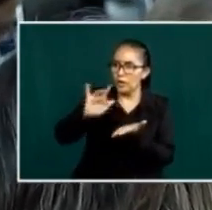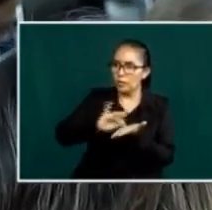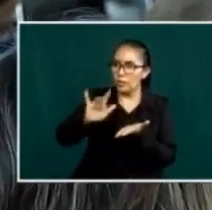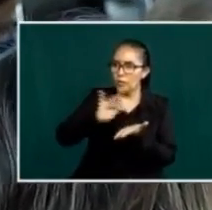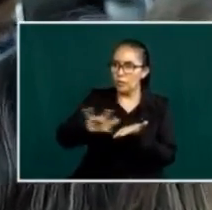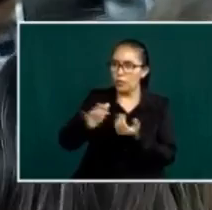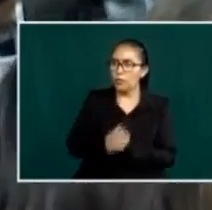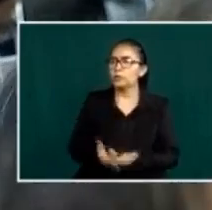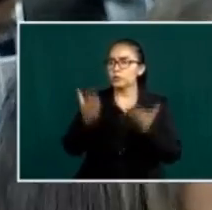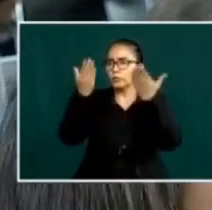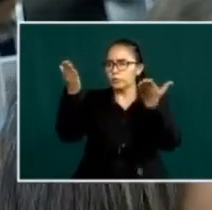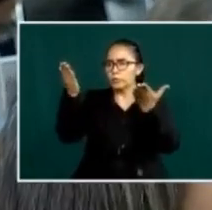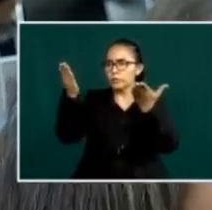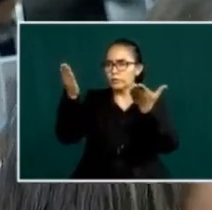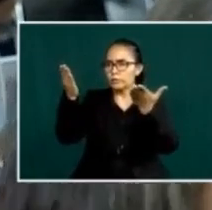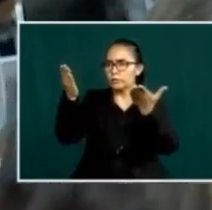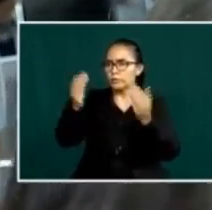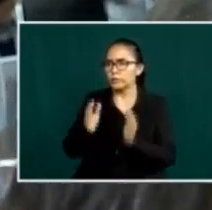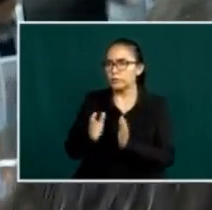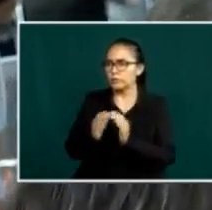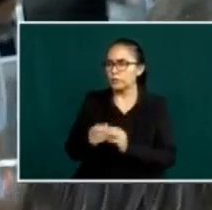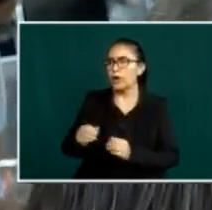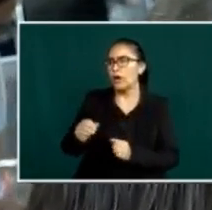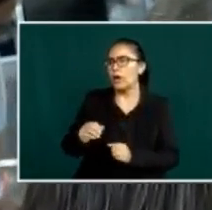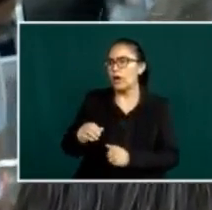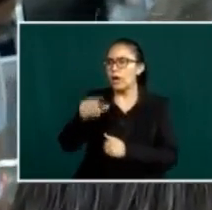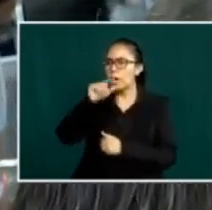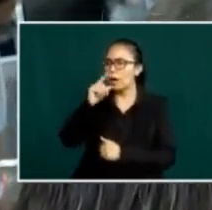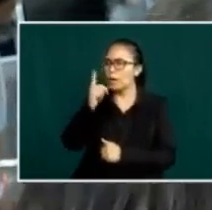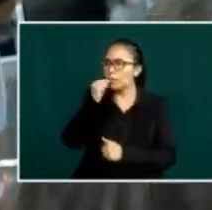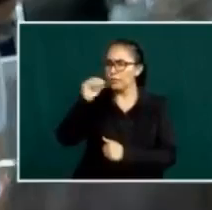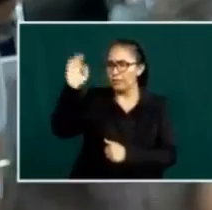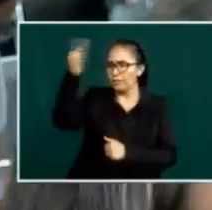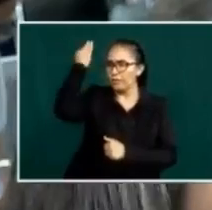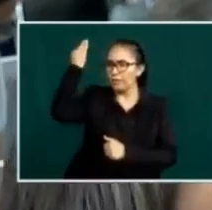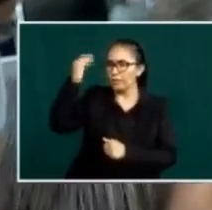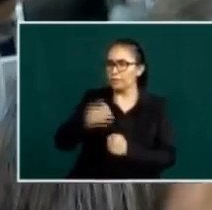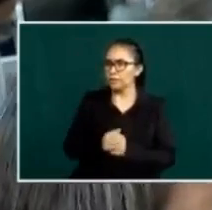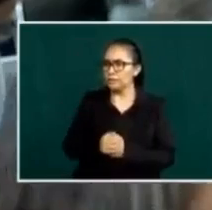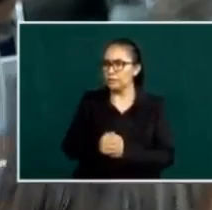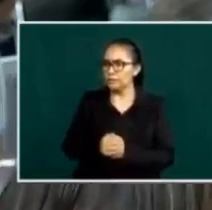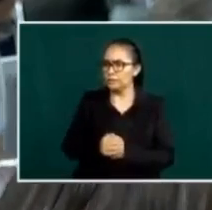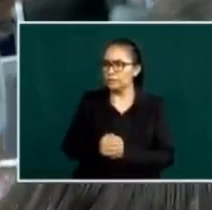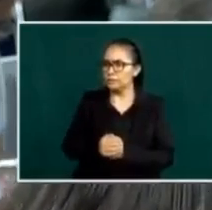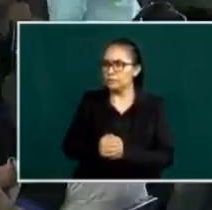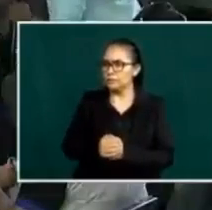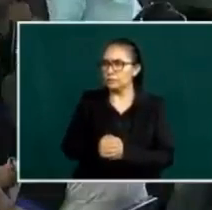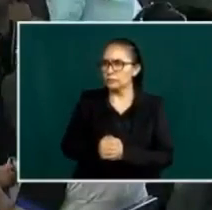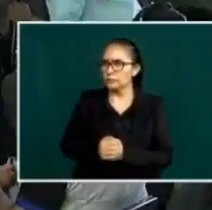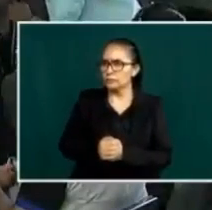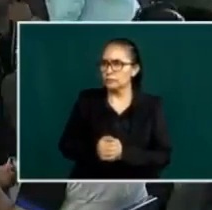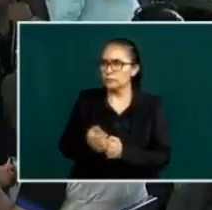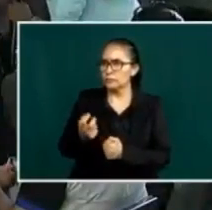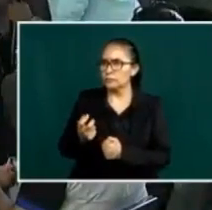They think they know where this young man might be, but can the National Guard go with him and help him?